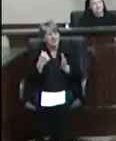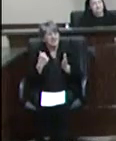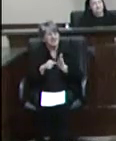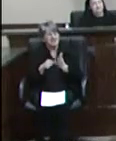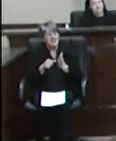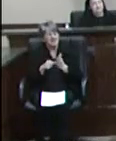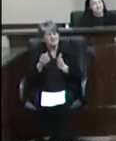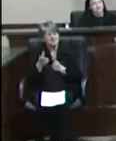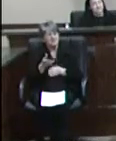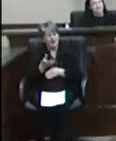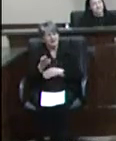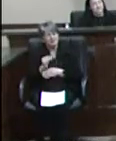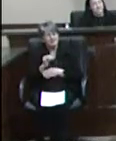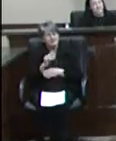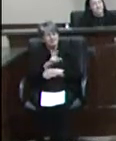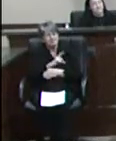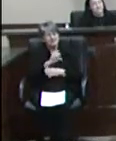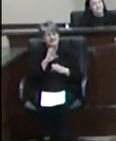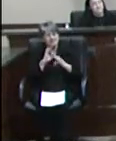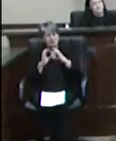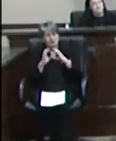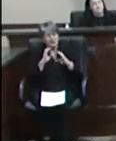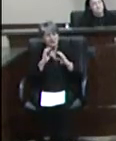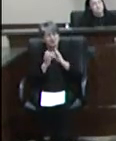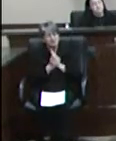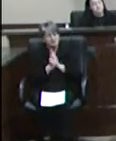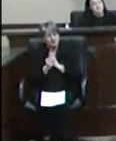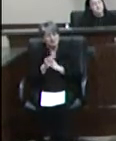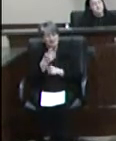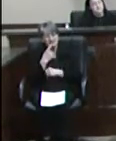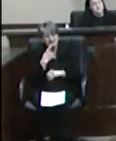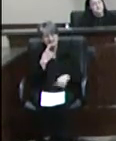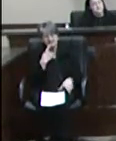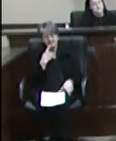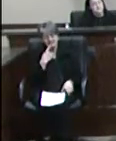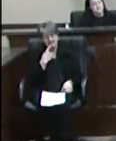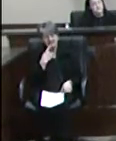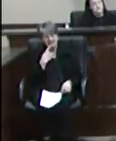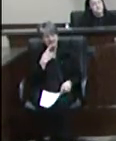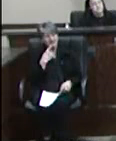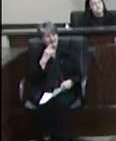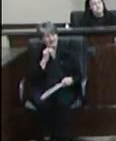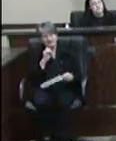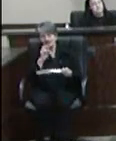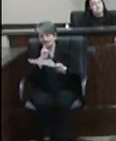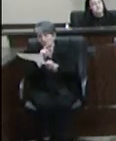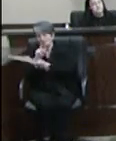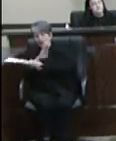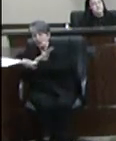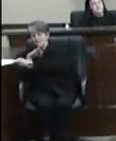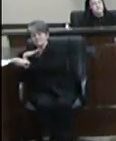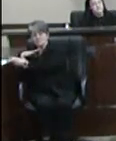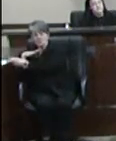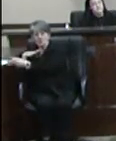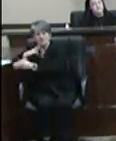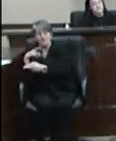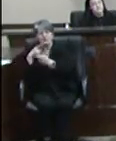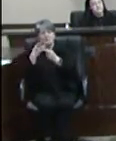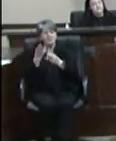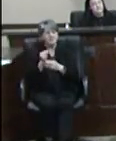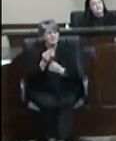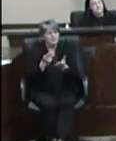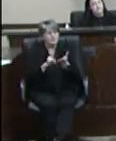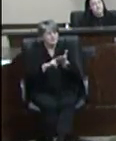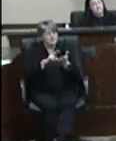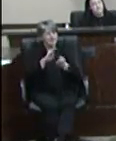Rich as a police communications specialist stated that the oral board recommended him, and it was signed by